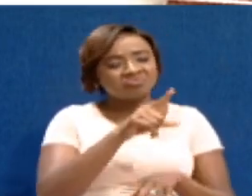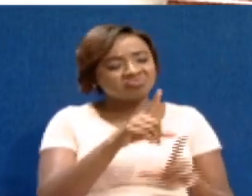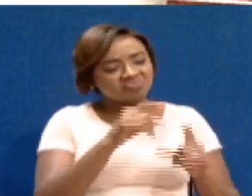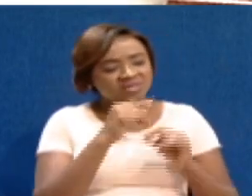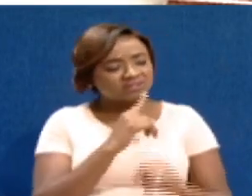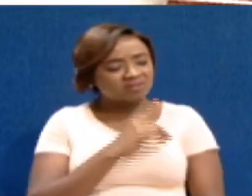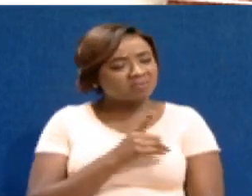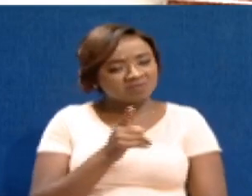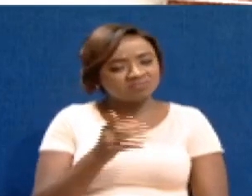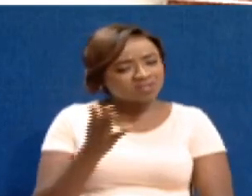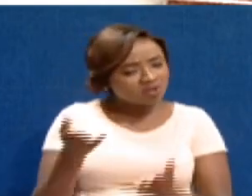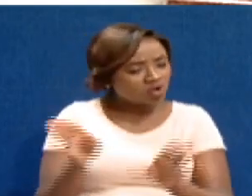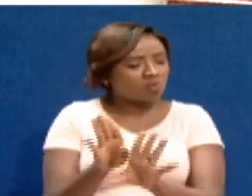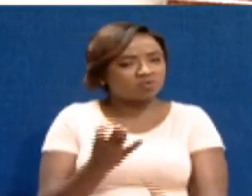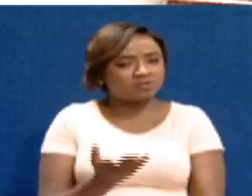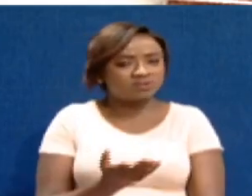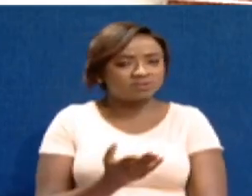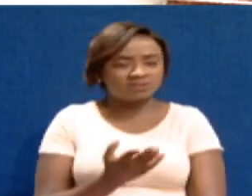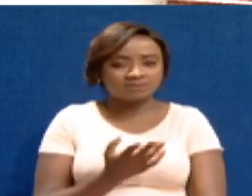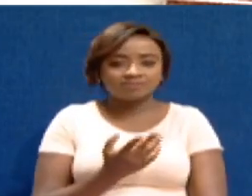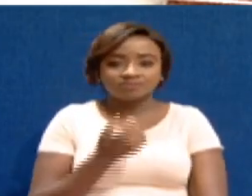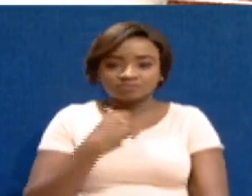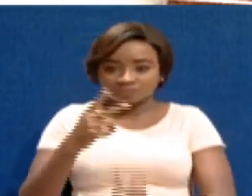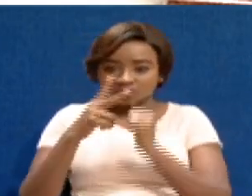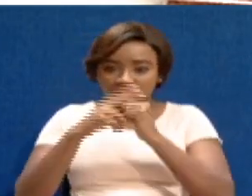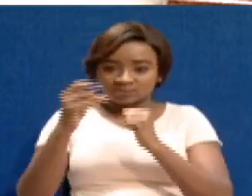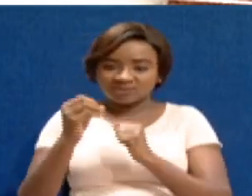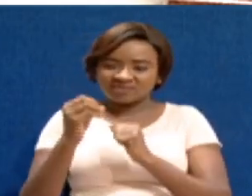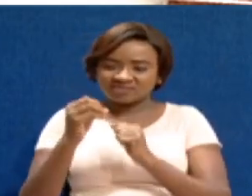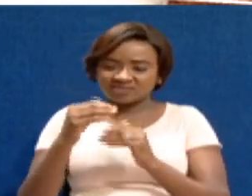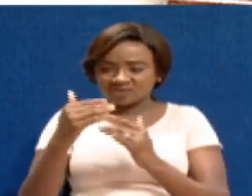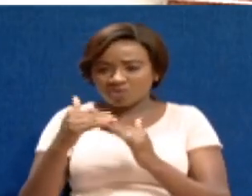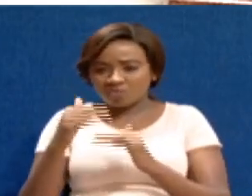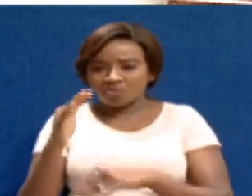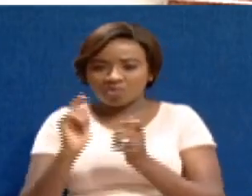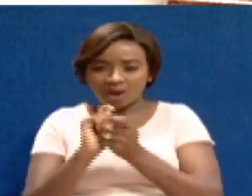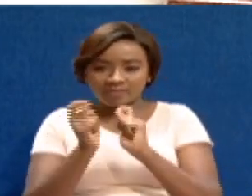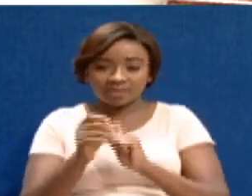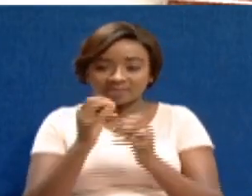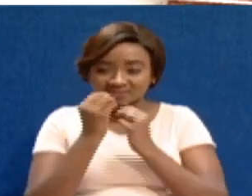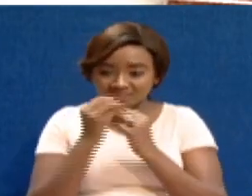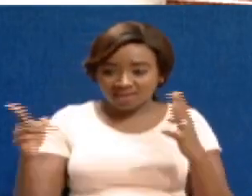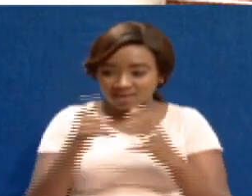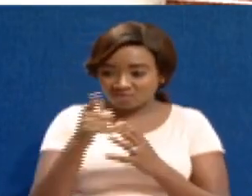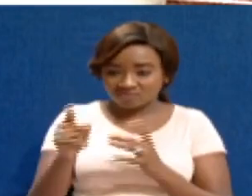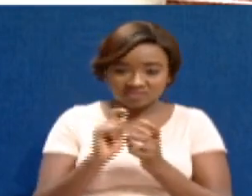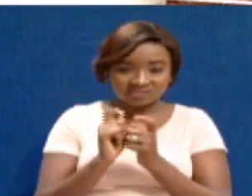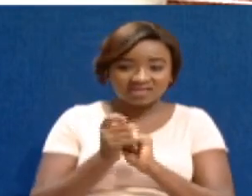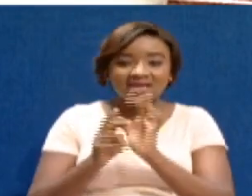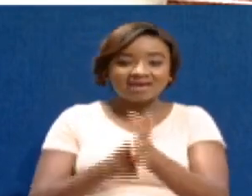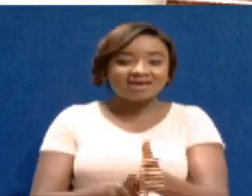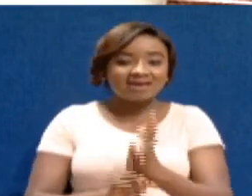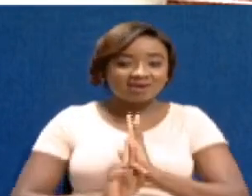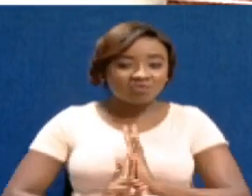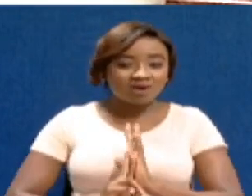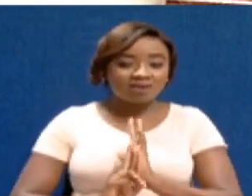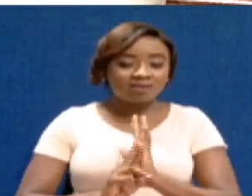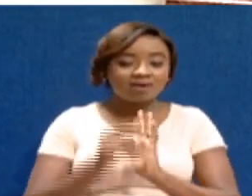70 plus amendments in the constitutional amendment. Many of them do not require to be at the